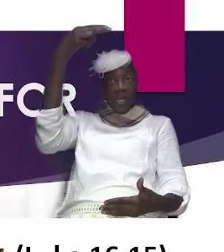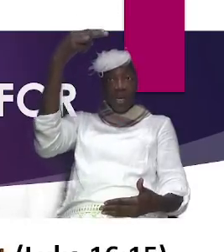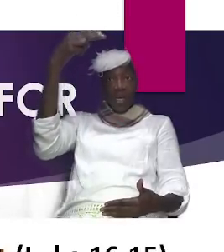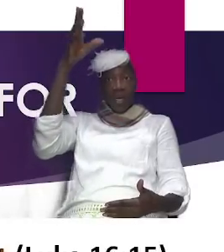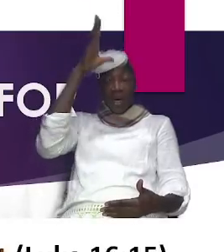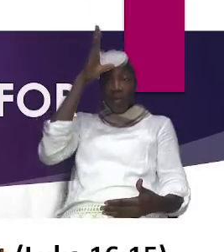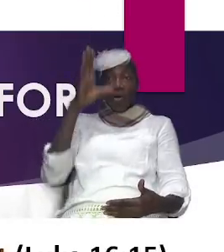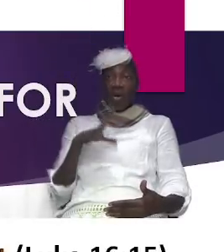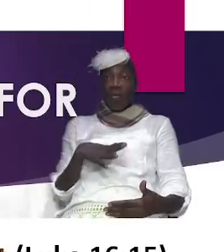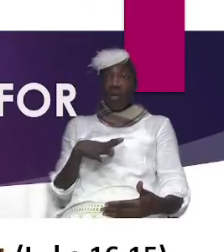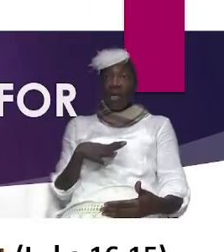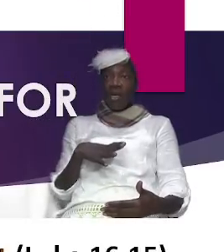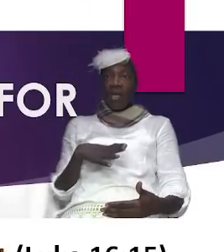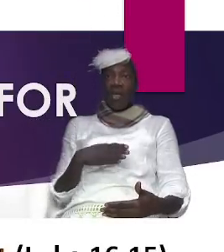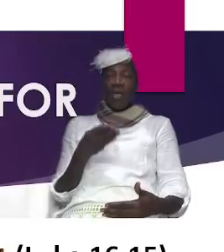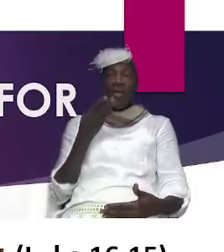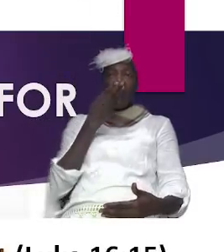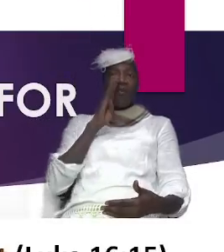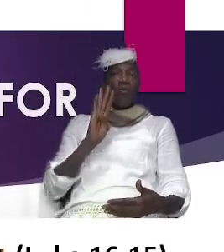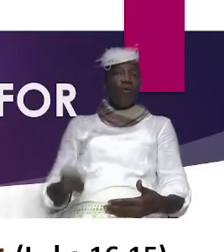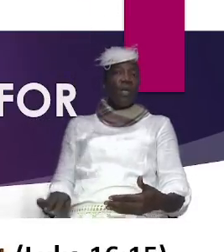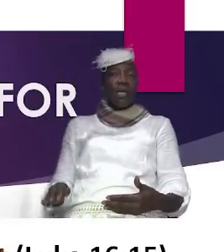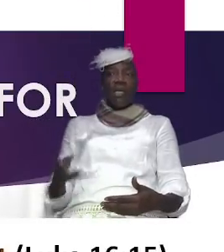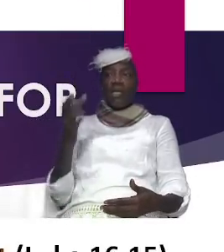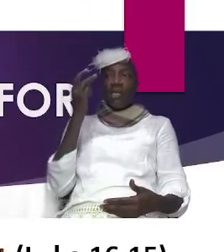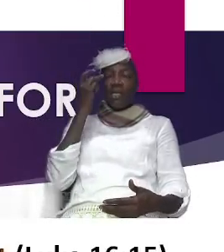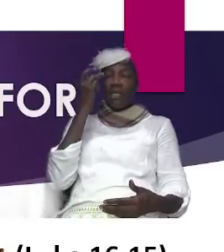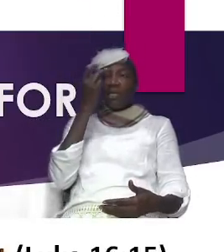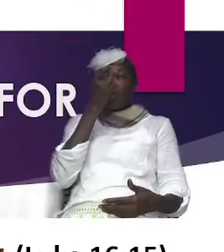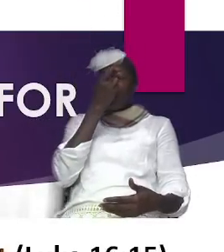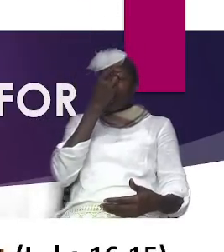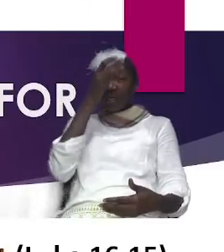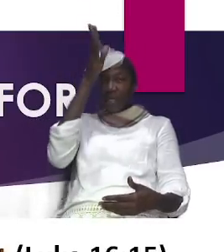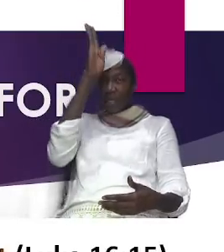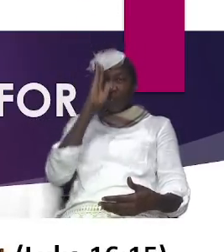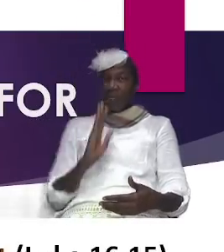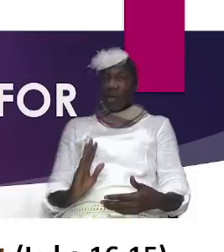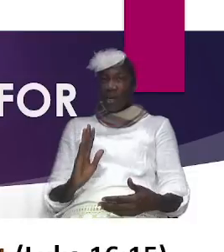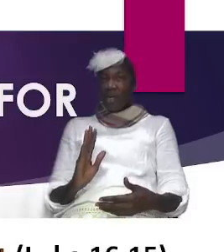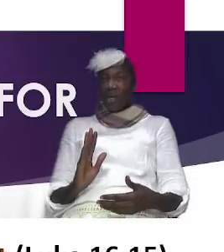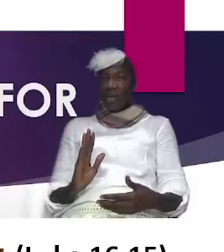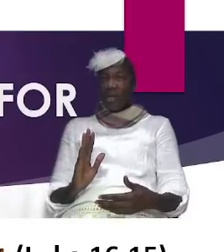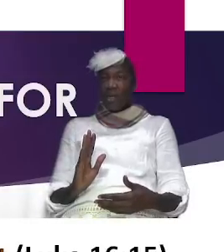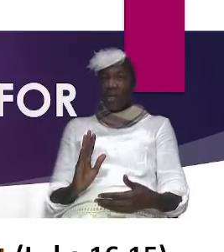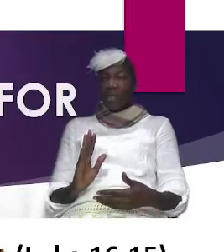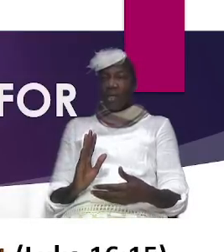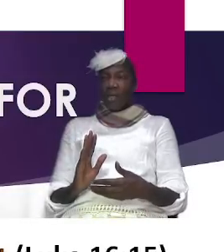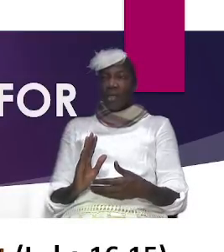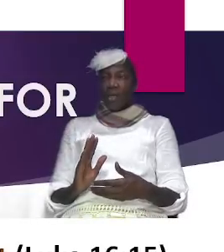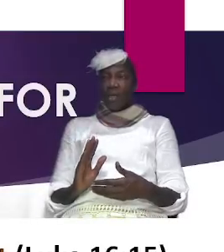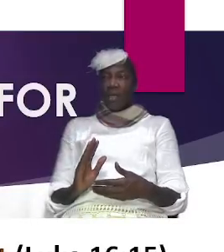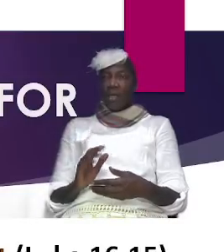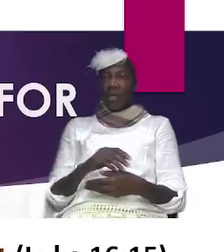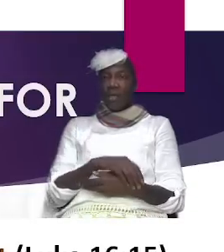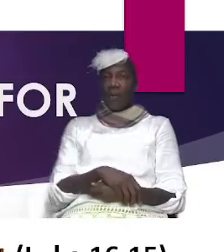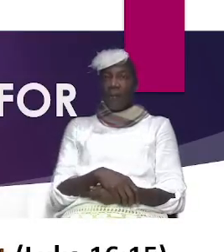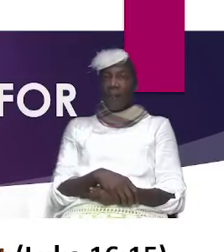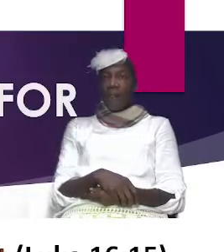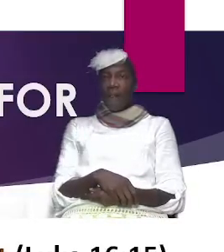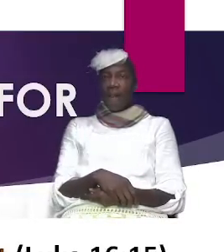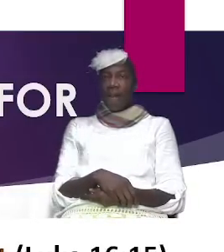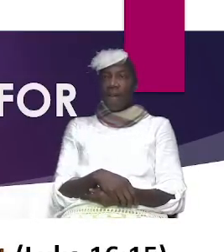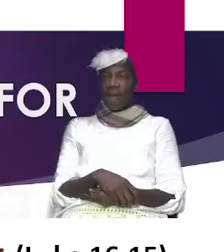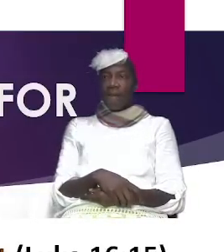is abomination in the sight of God. And if we look at the scriptures above, and you realize